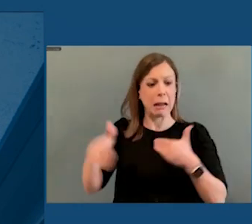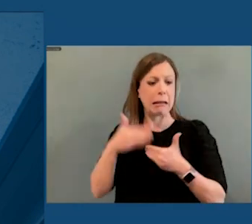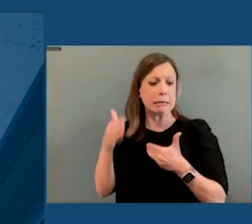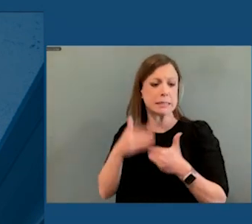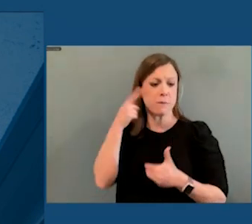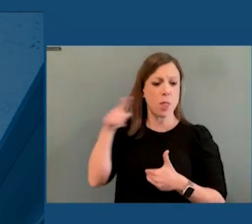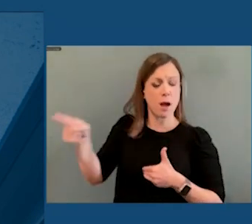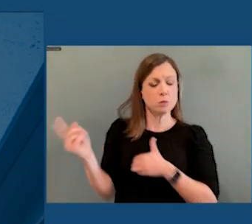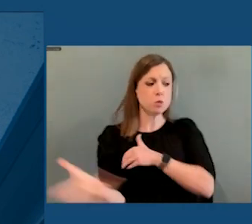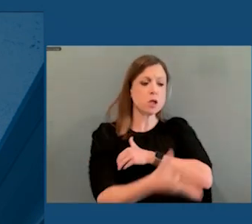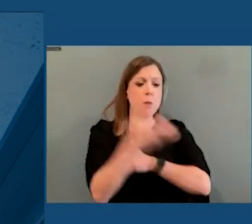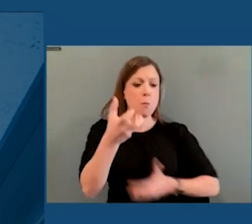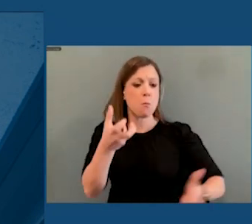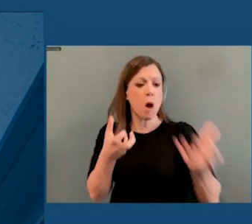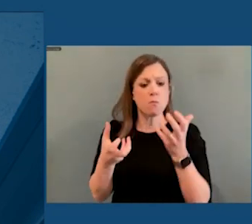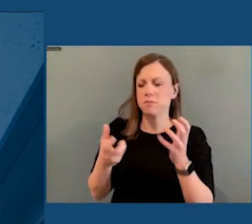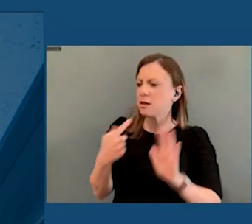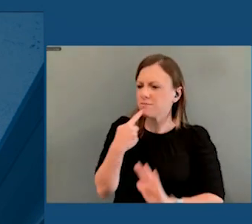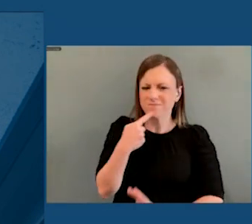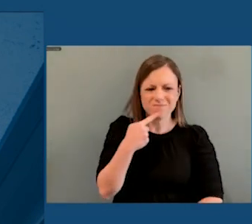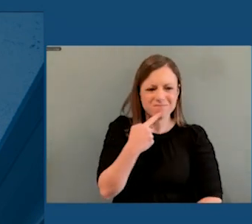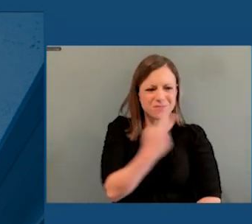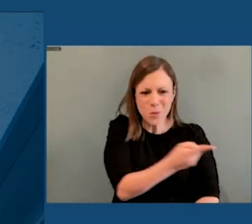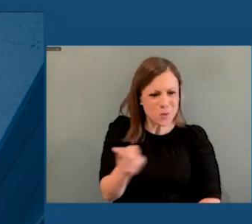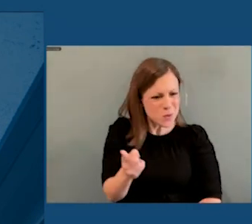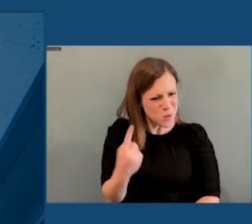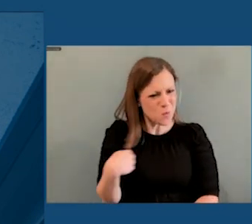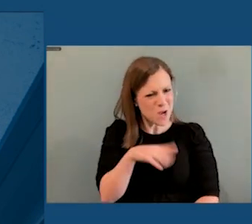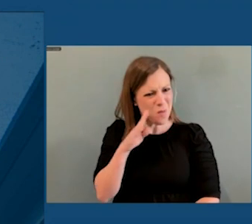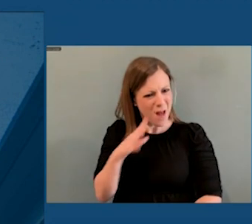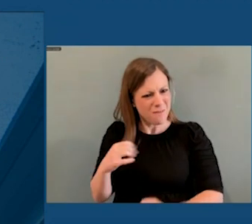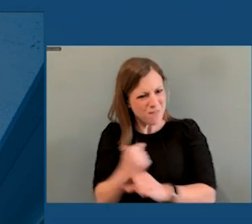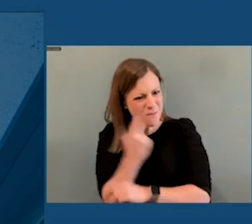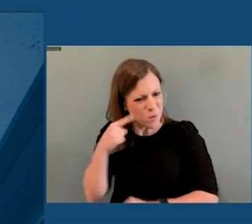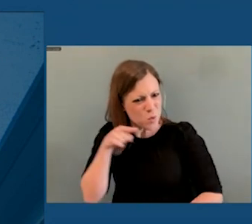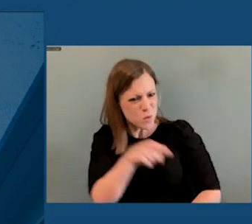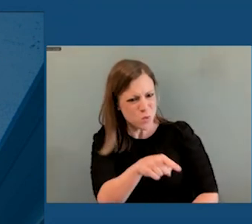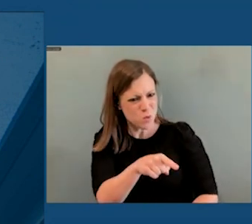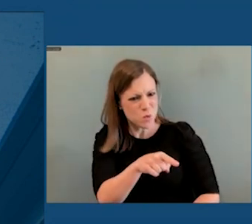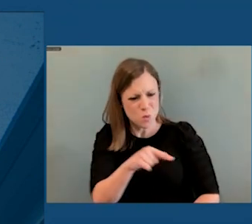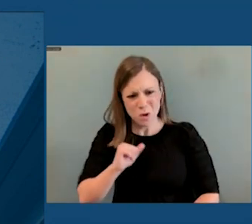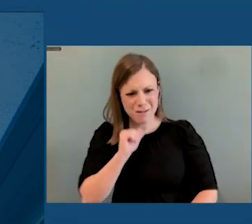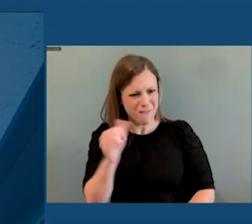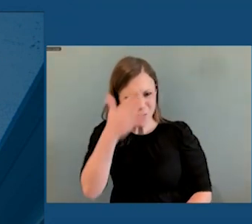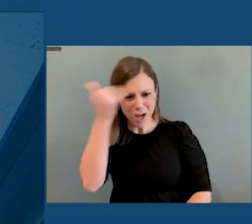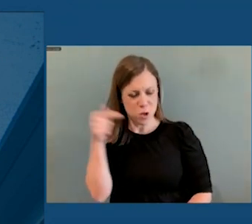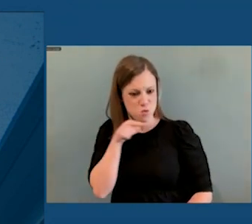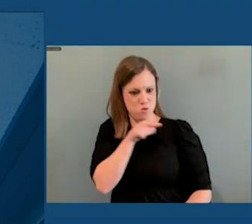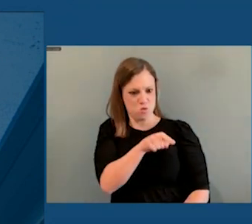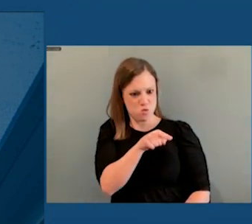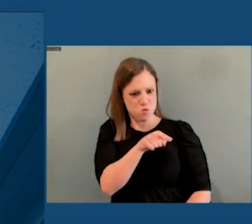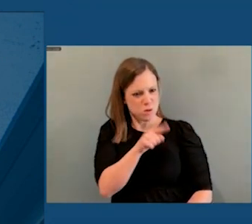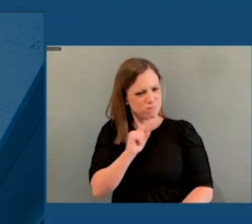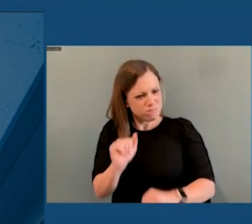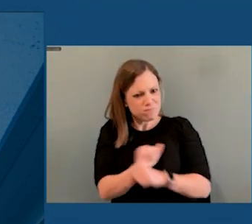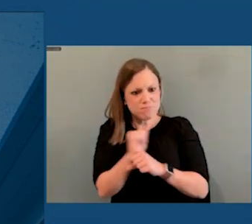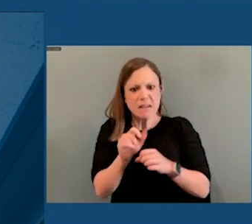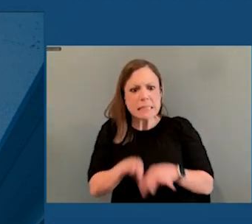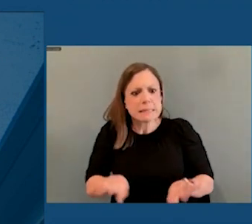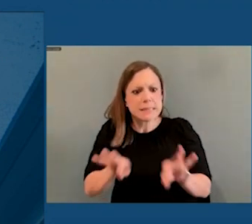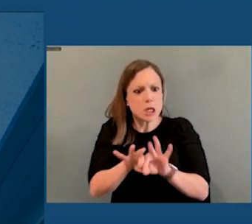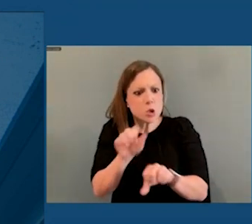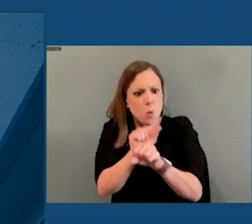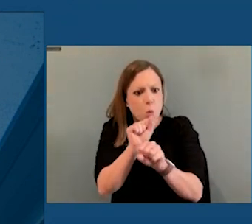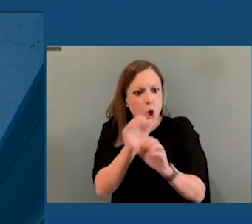room. I said we'd fight for them, never forgetting that they were the essential workers during the pandemic